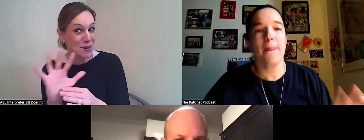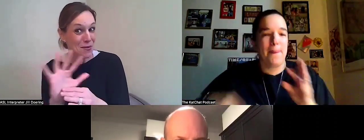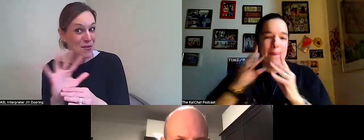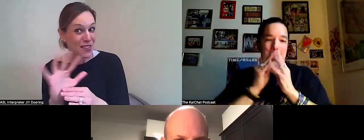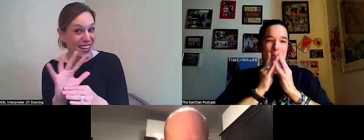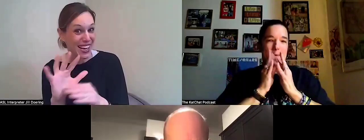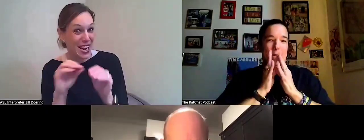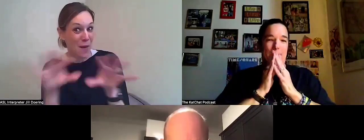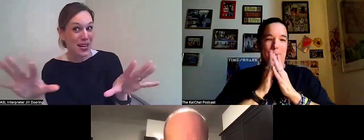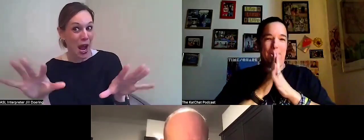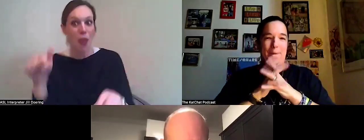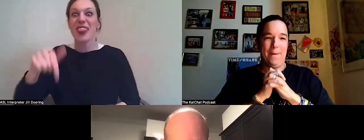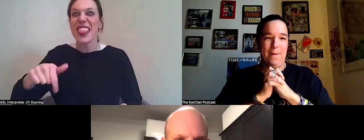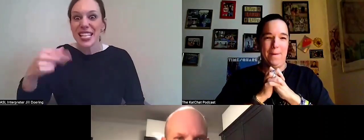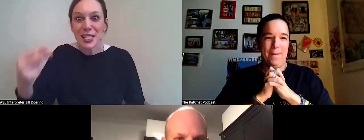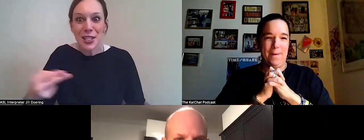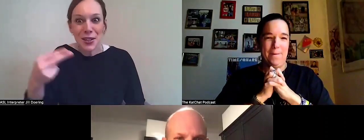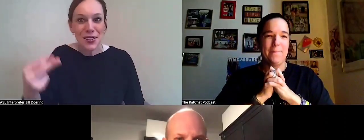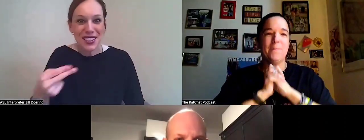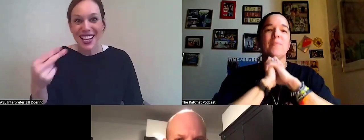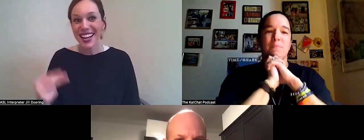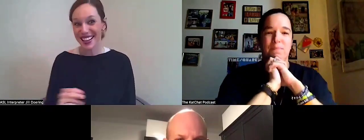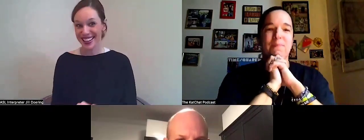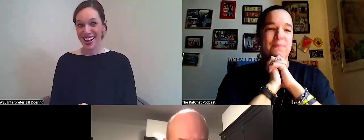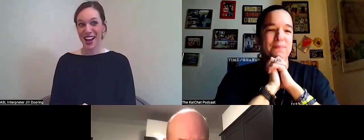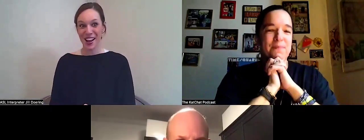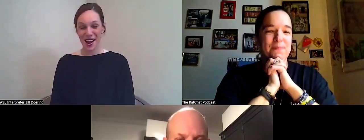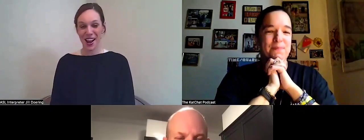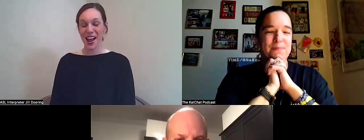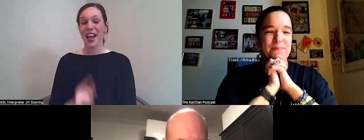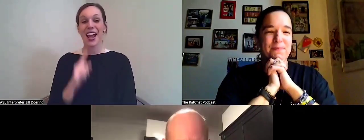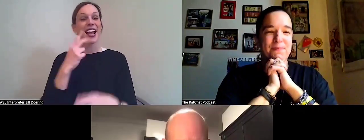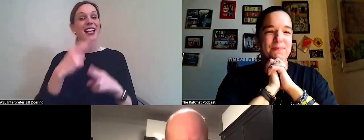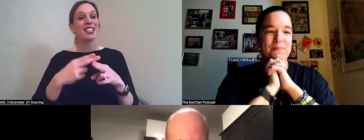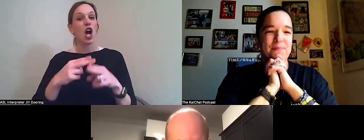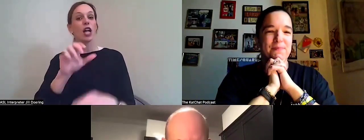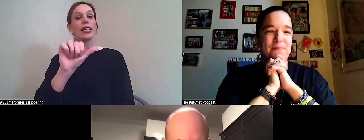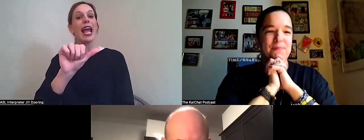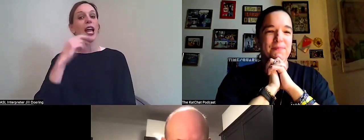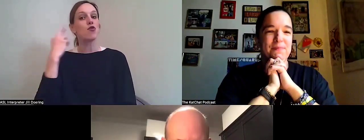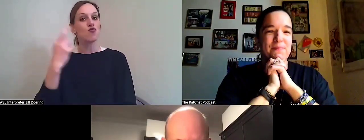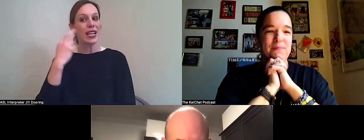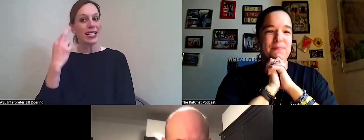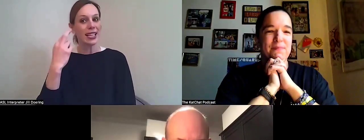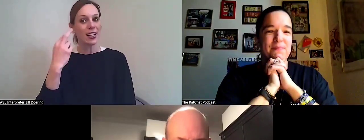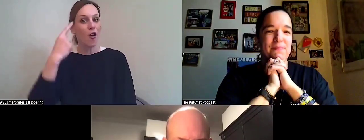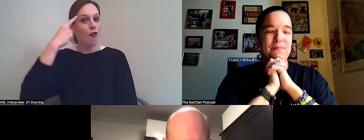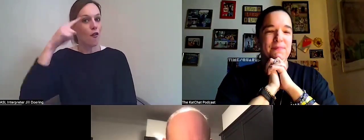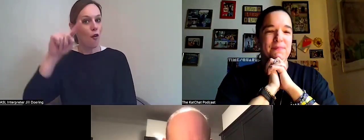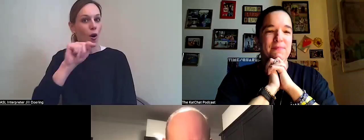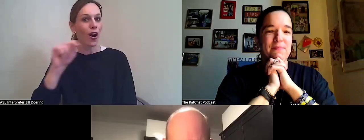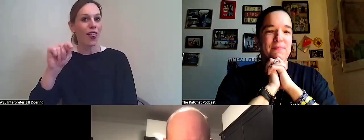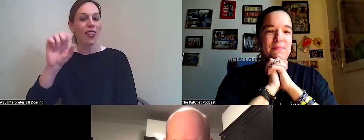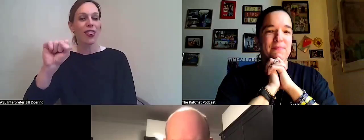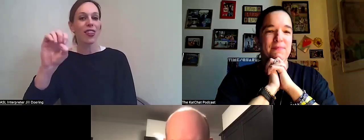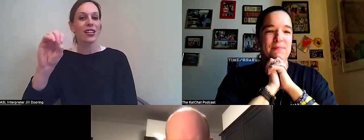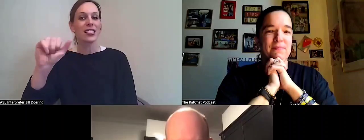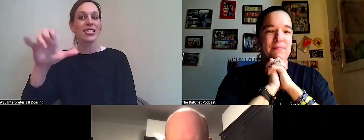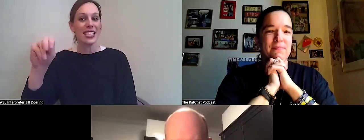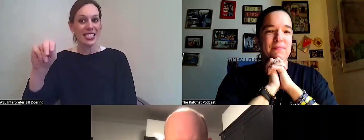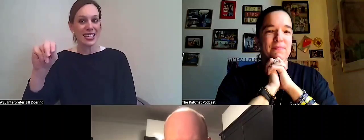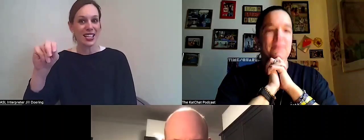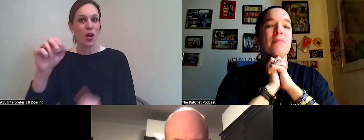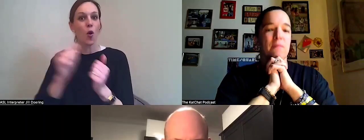out this Thursday. A Reason for the Season, starring Taylor Cole